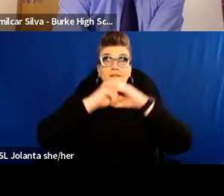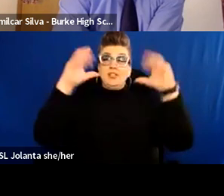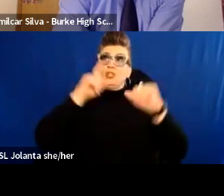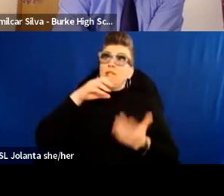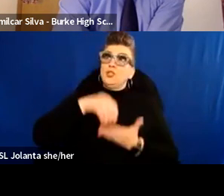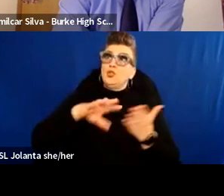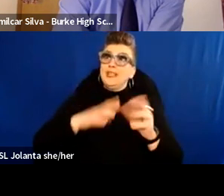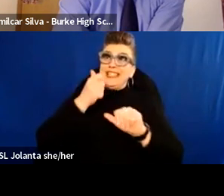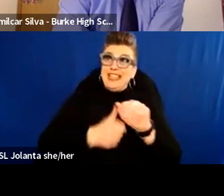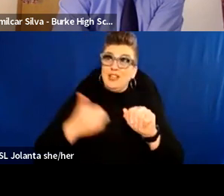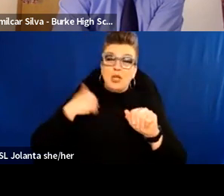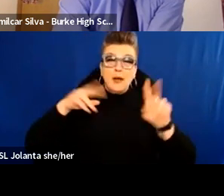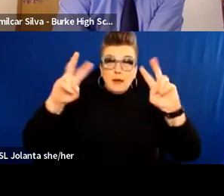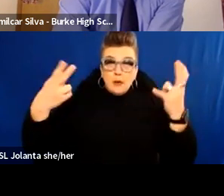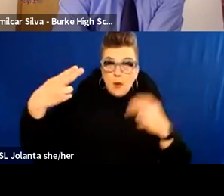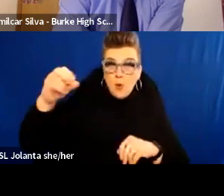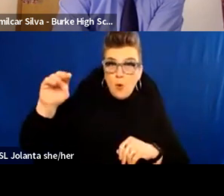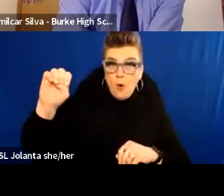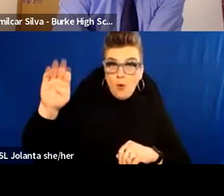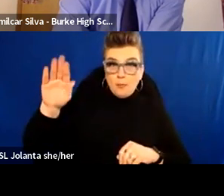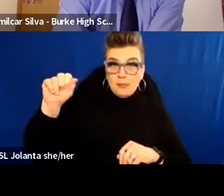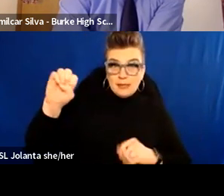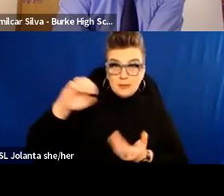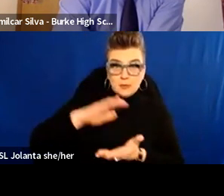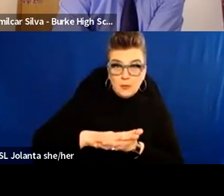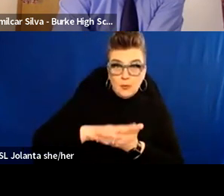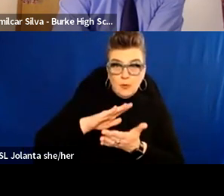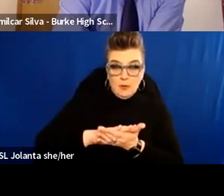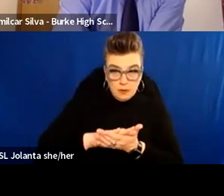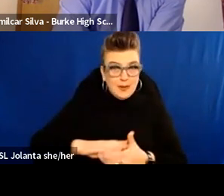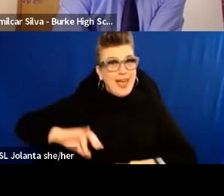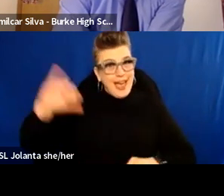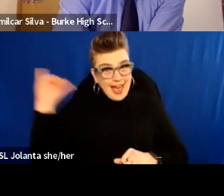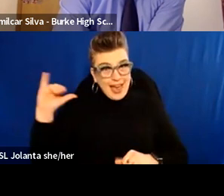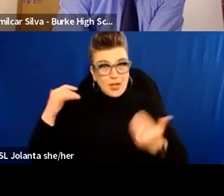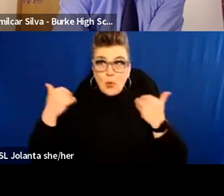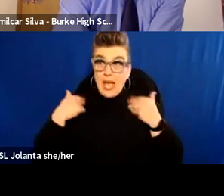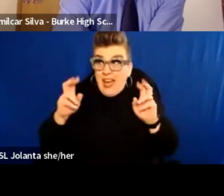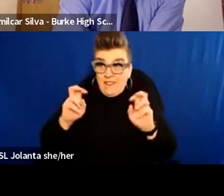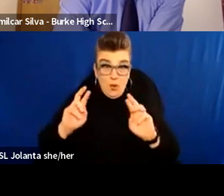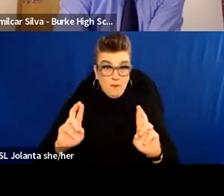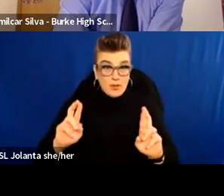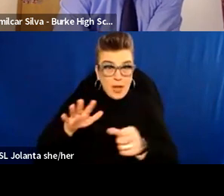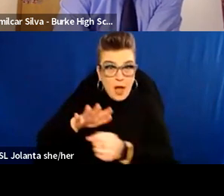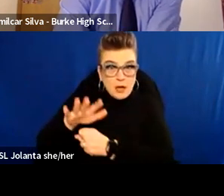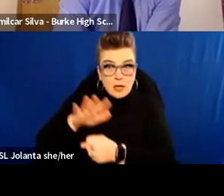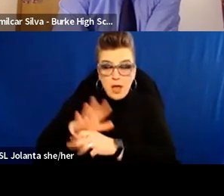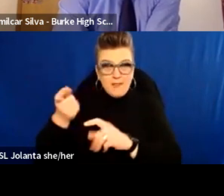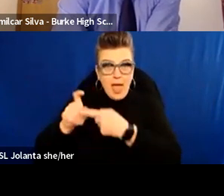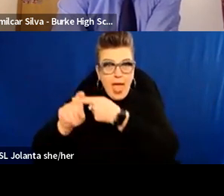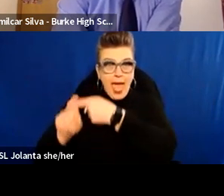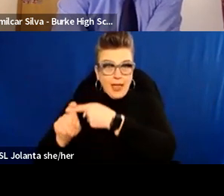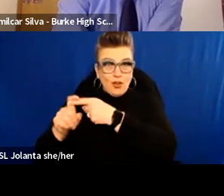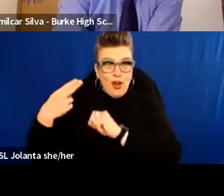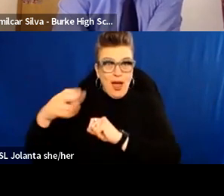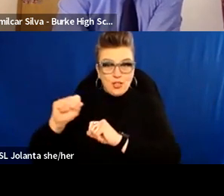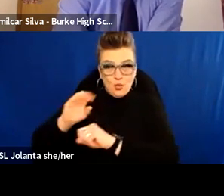that they go to that we would have enough anchor high schools in each neighborhood that are high quality that parents could